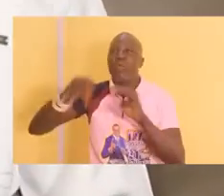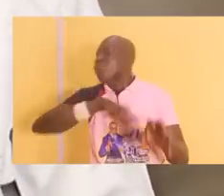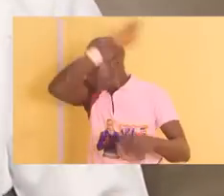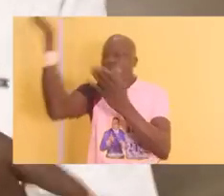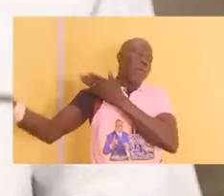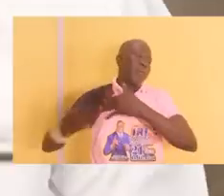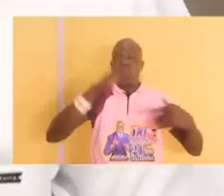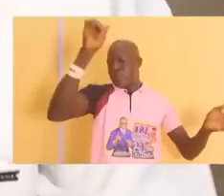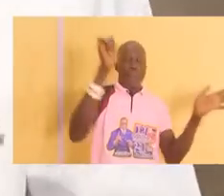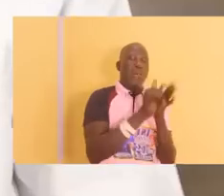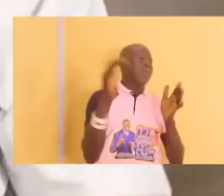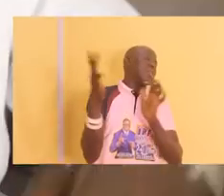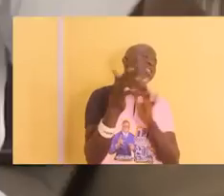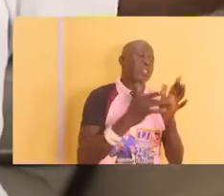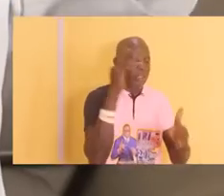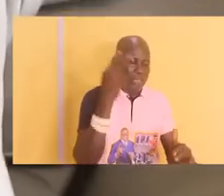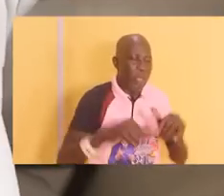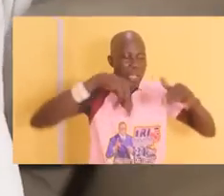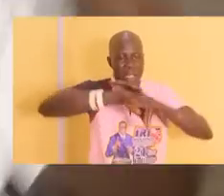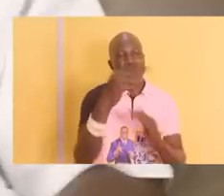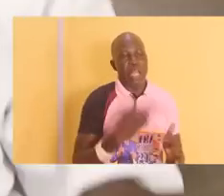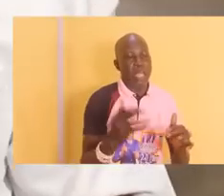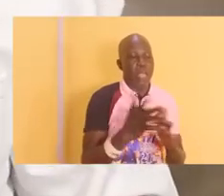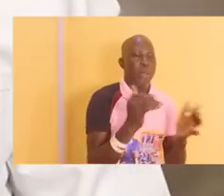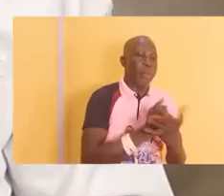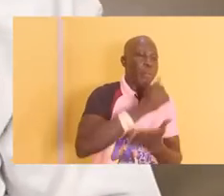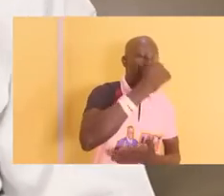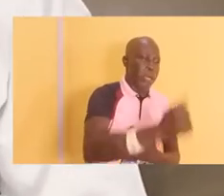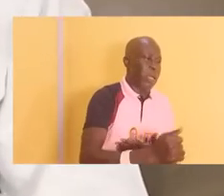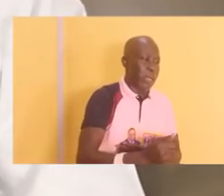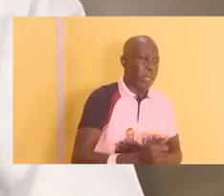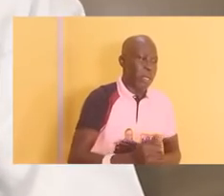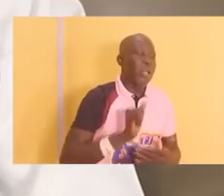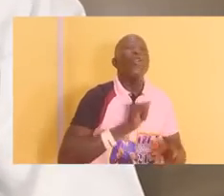will not meet them. Amen.